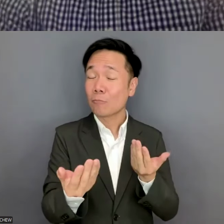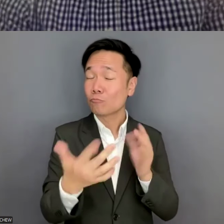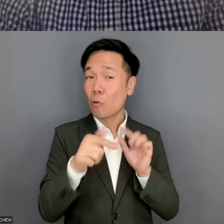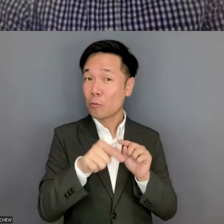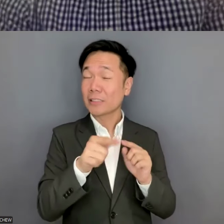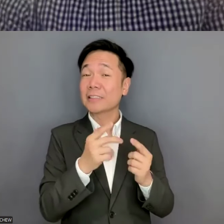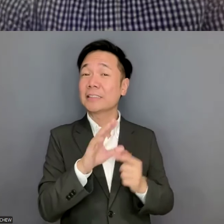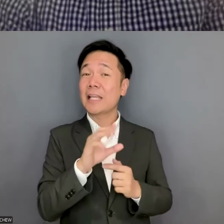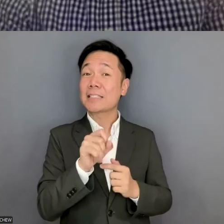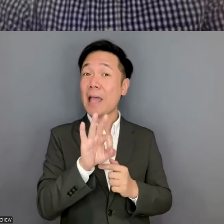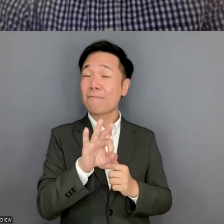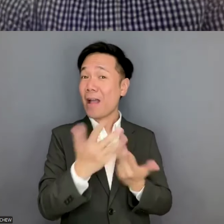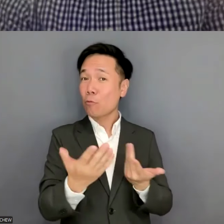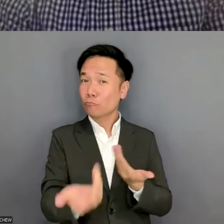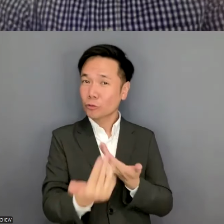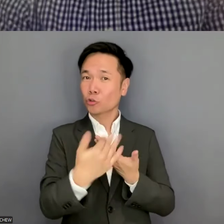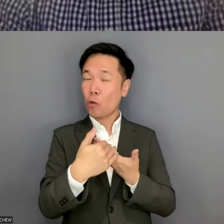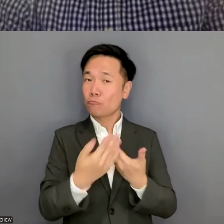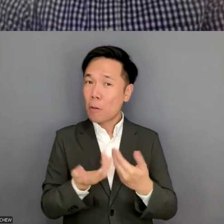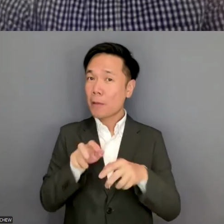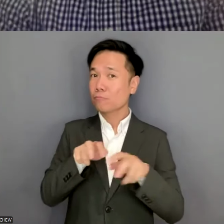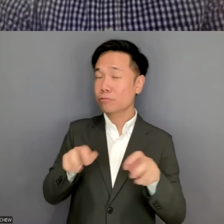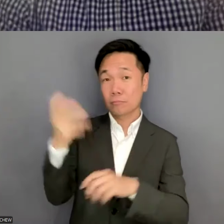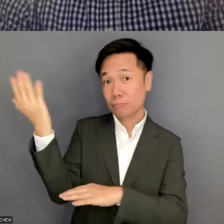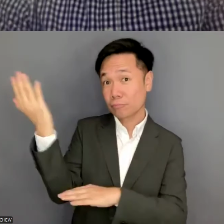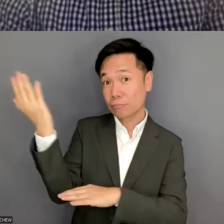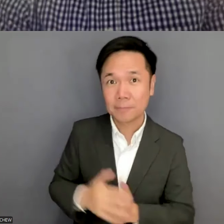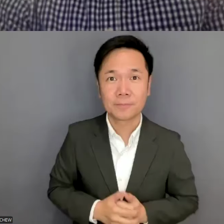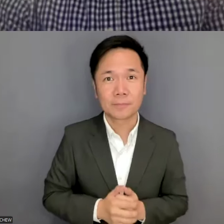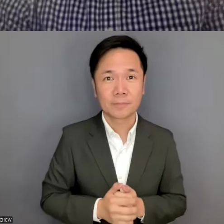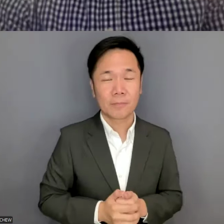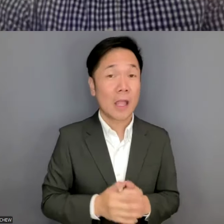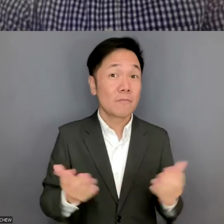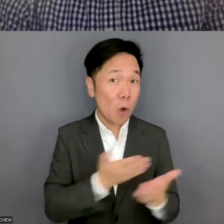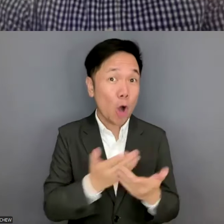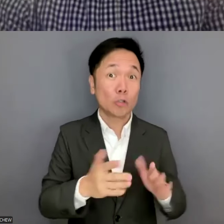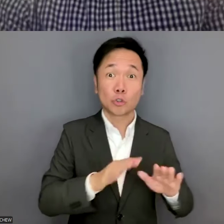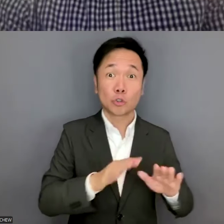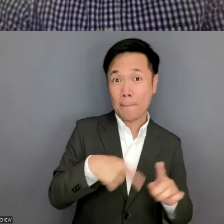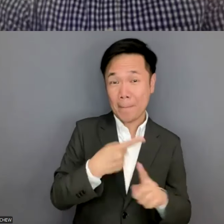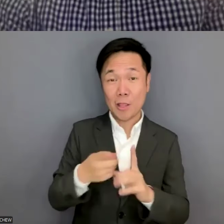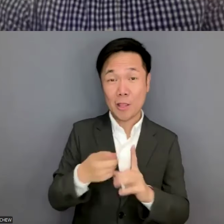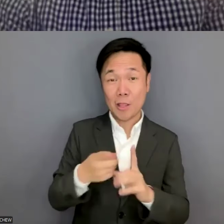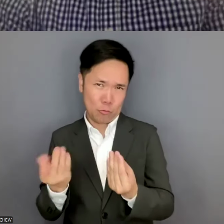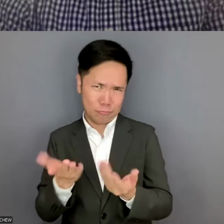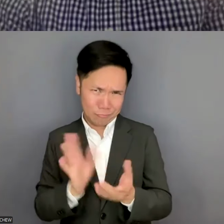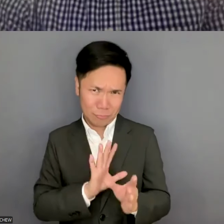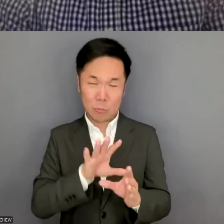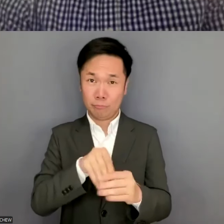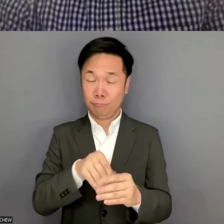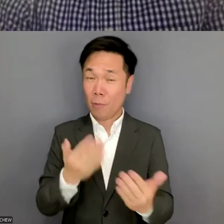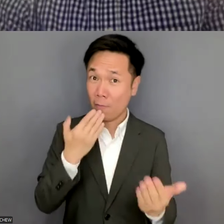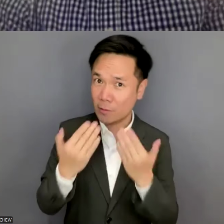society forum. For me, it's personally very important that children and youth are very active at the civil society forum. It's also